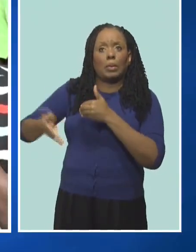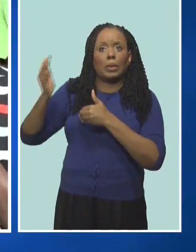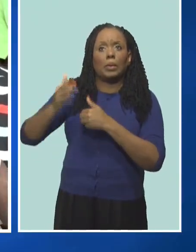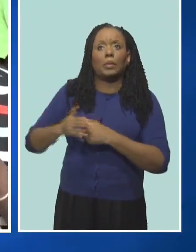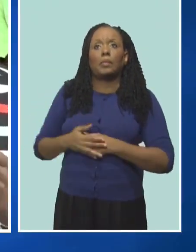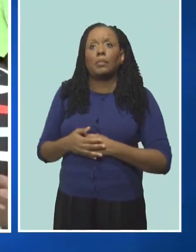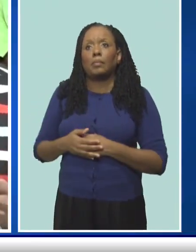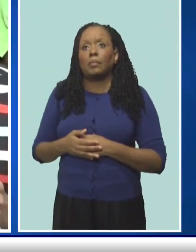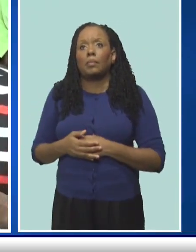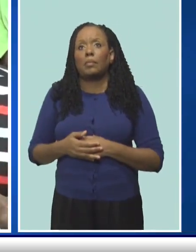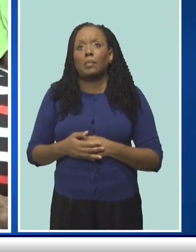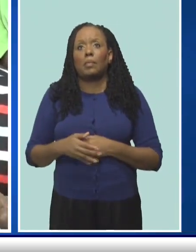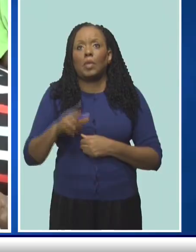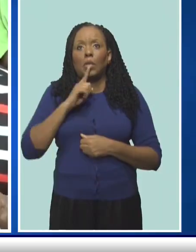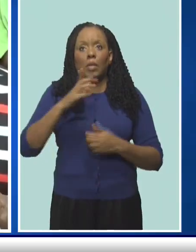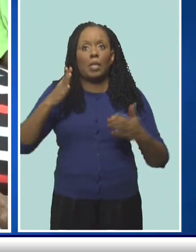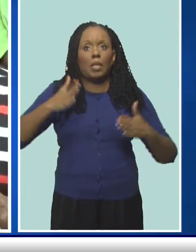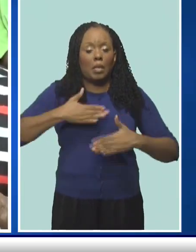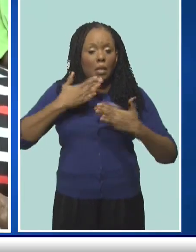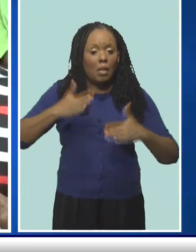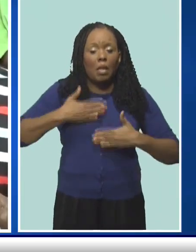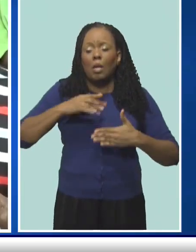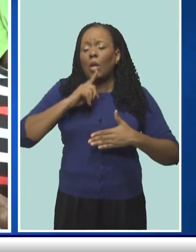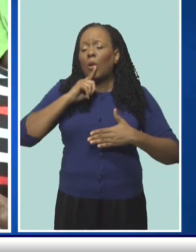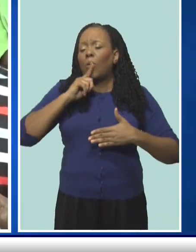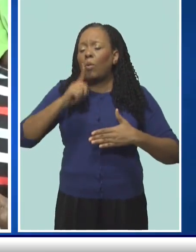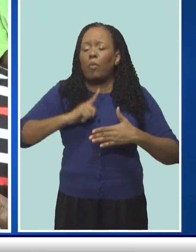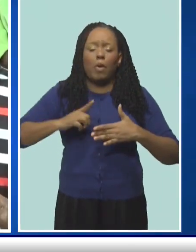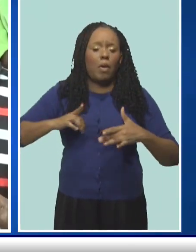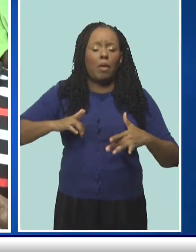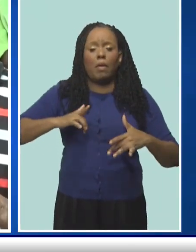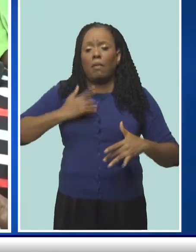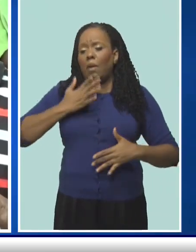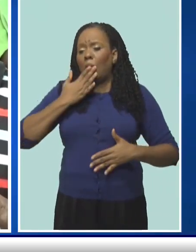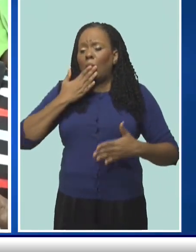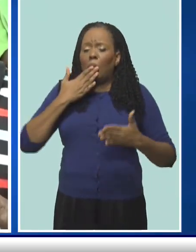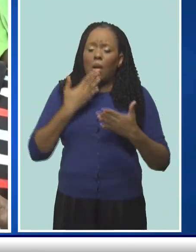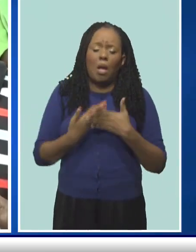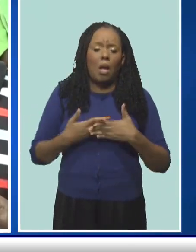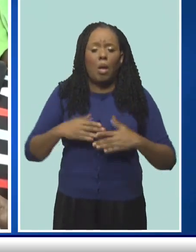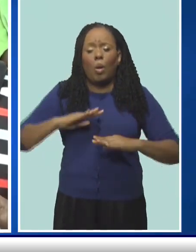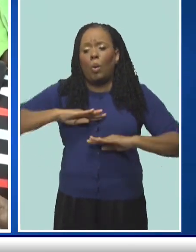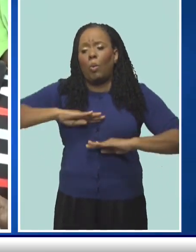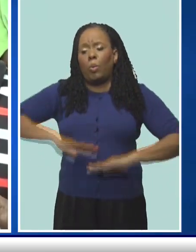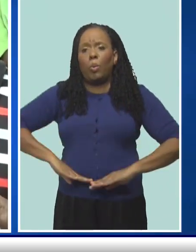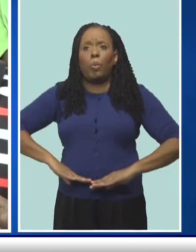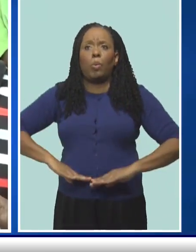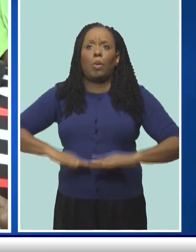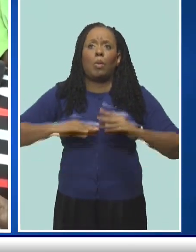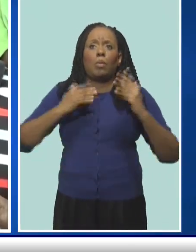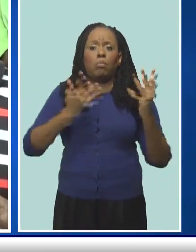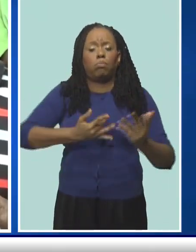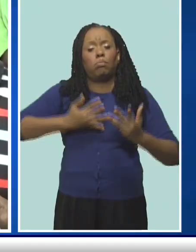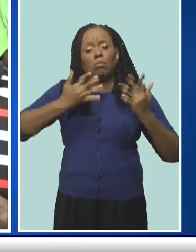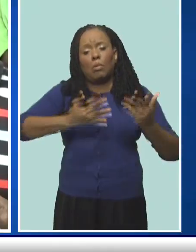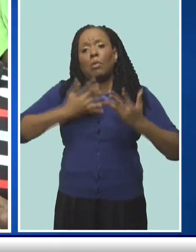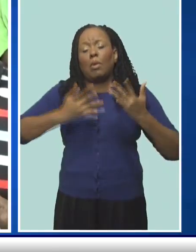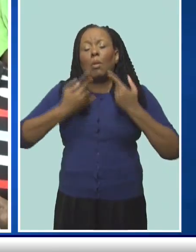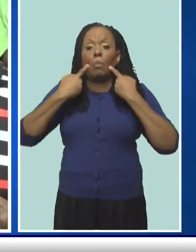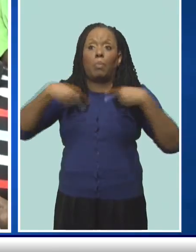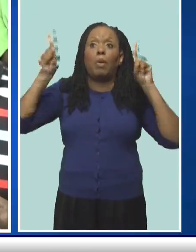joyous. We are overwhelmed. At this stage, we are overwhelmed. It was a long awaiting, and I know,